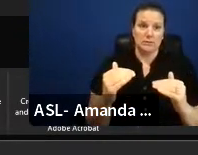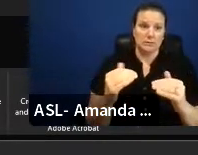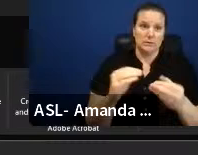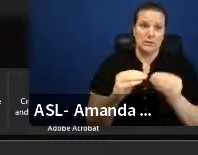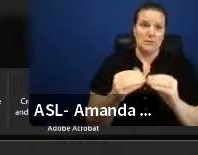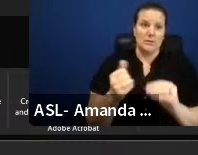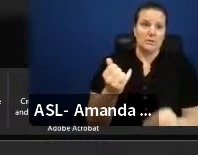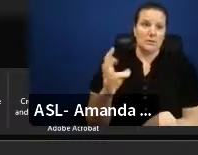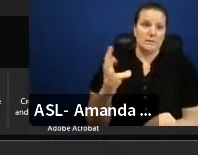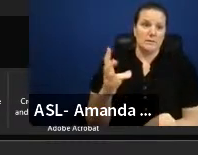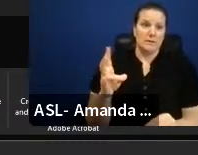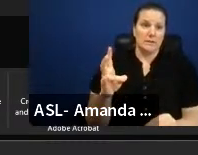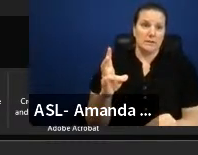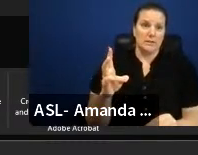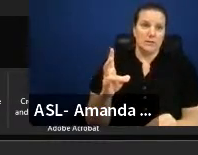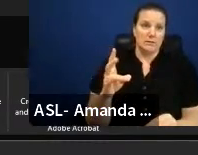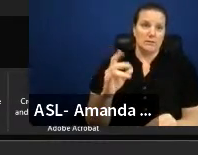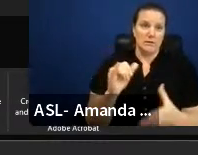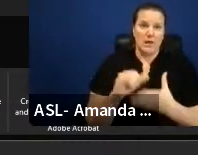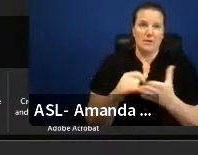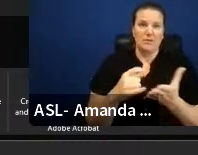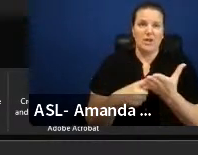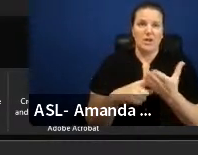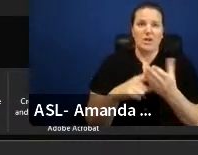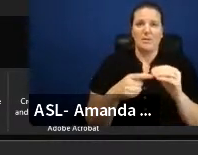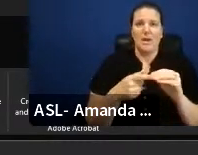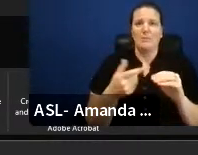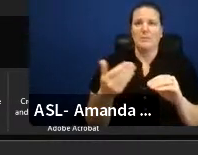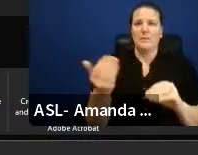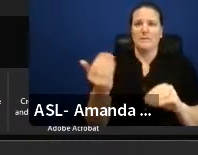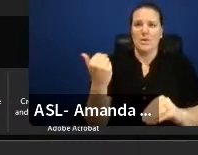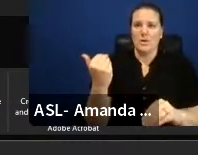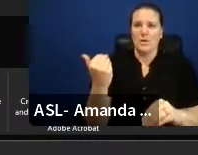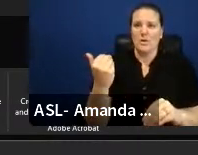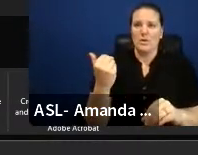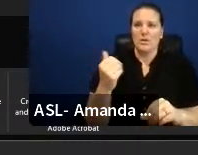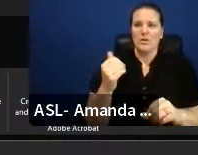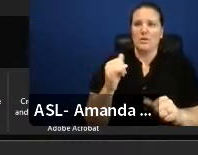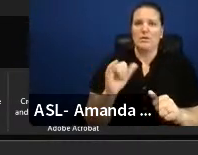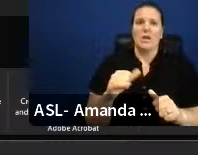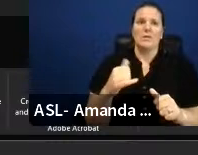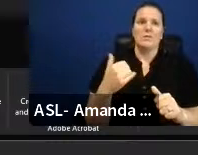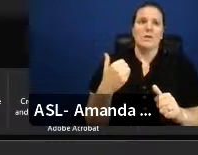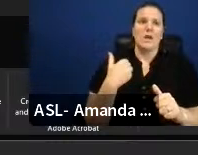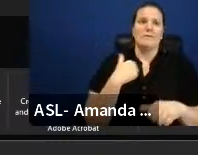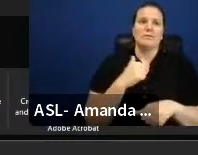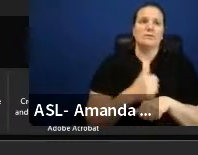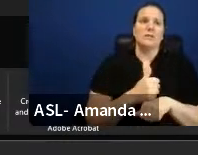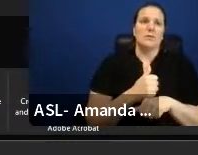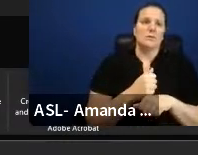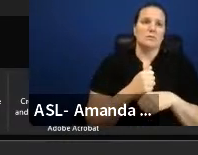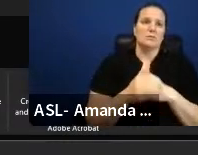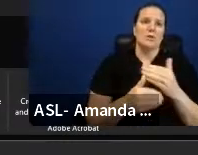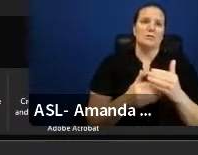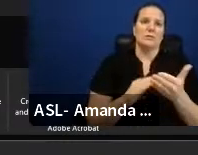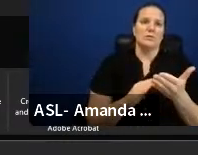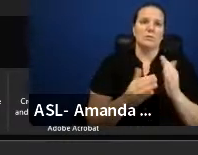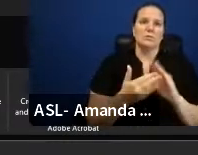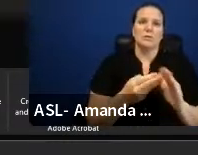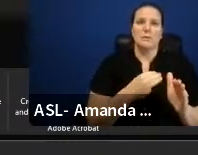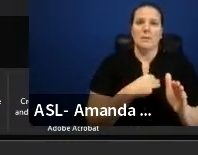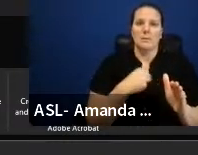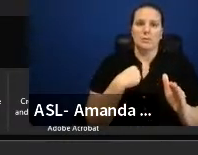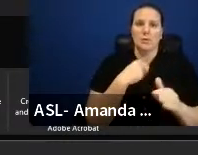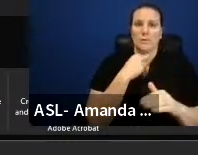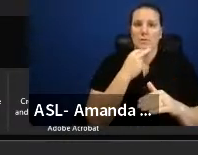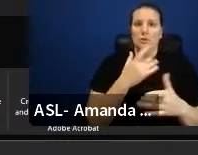number 17. It's the one we started talking about a bit before. So we have to establish a process for community members to